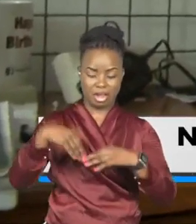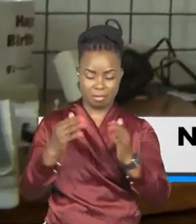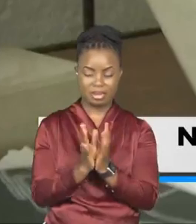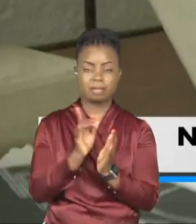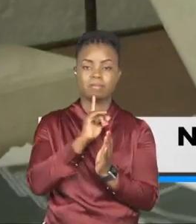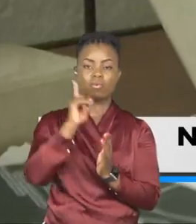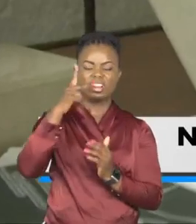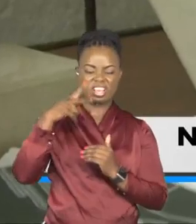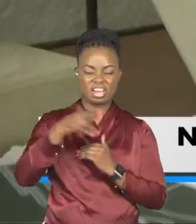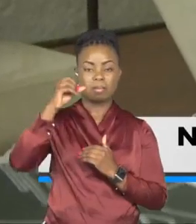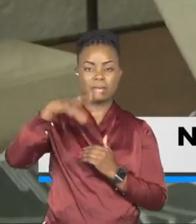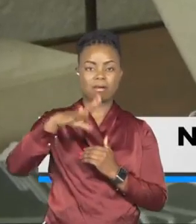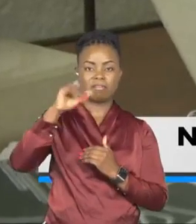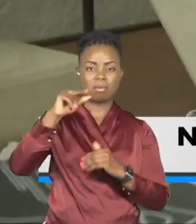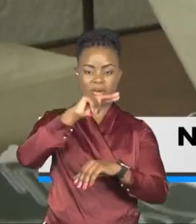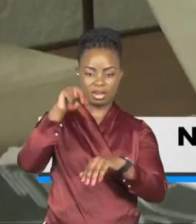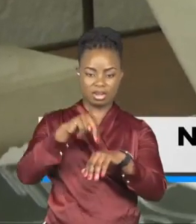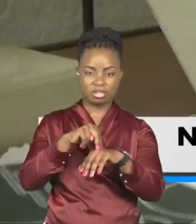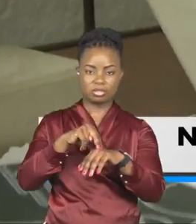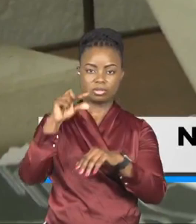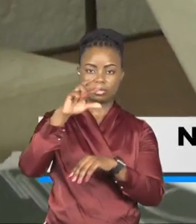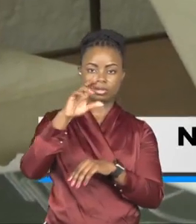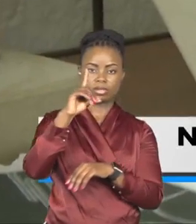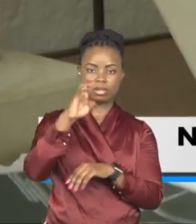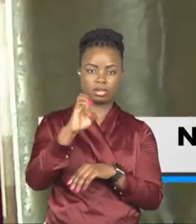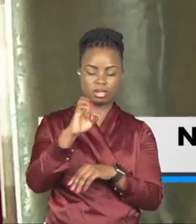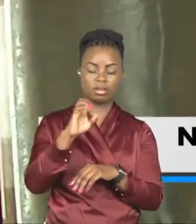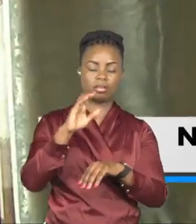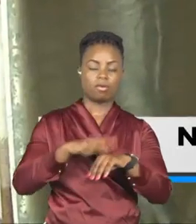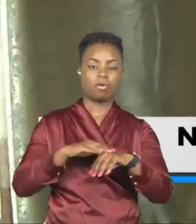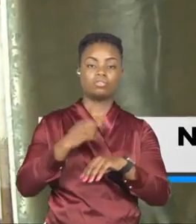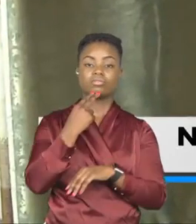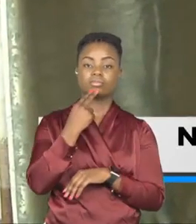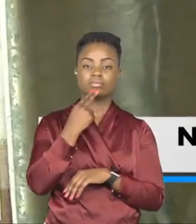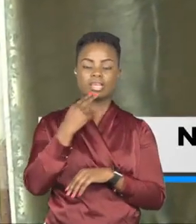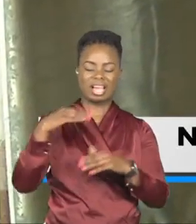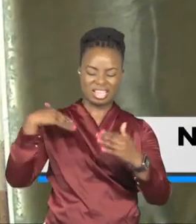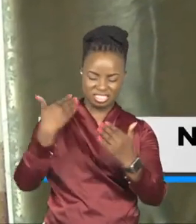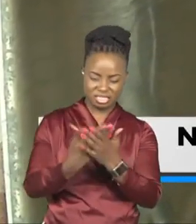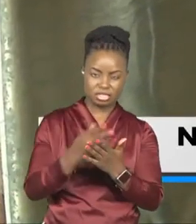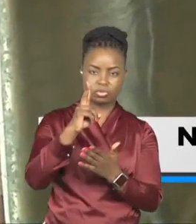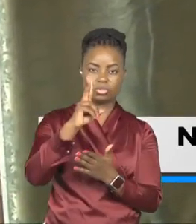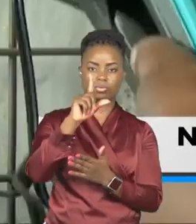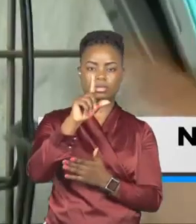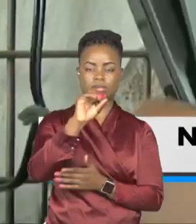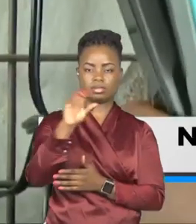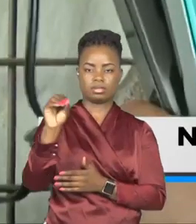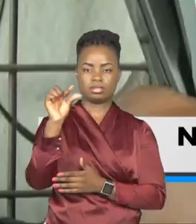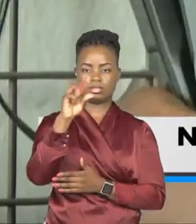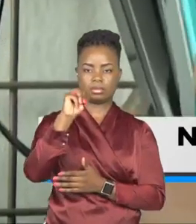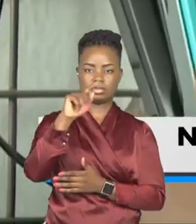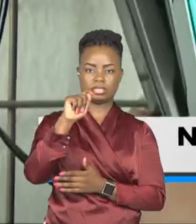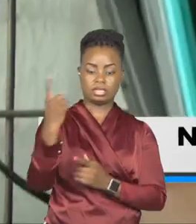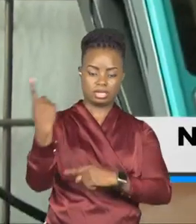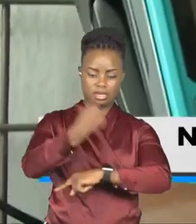of power from the national grid from 0600 GMT on Tuesday, likely until 2100 GMT, a day